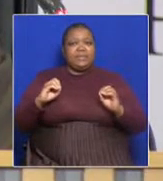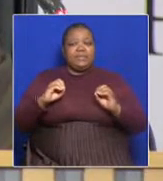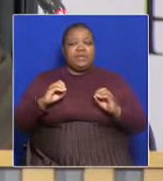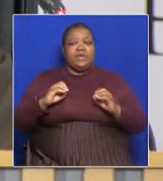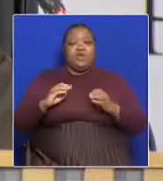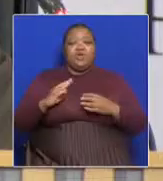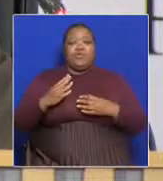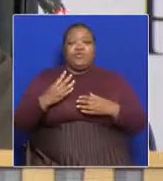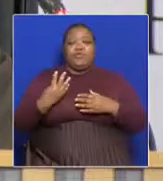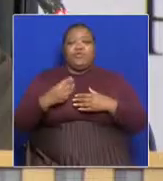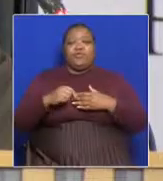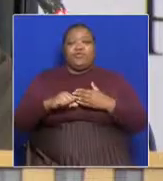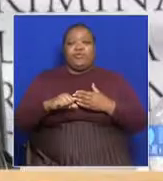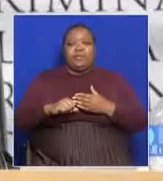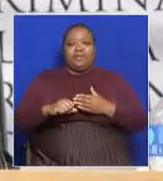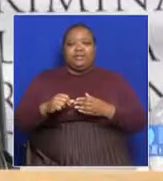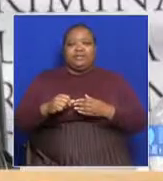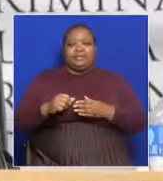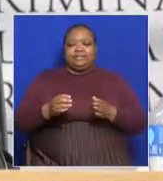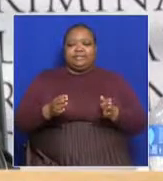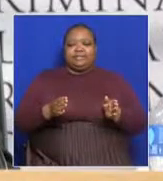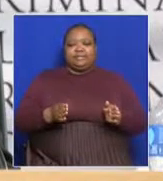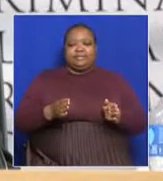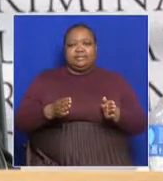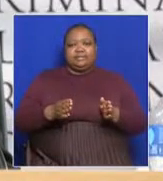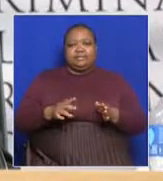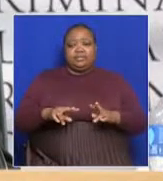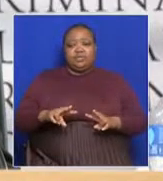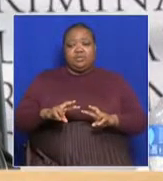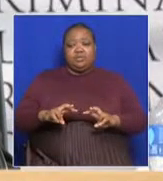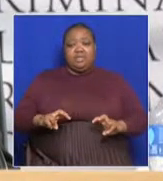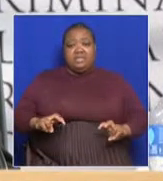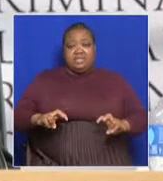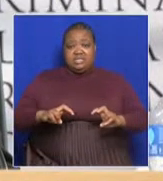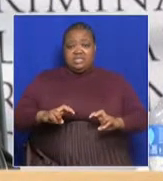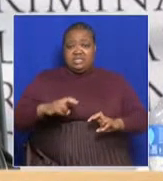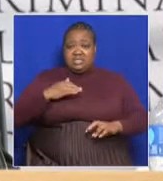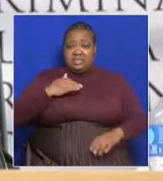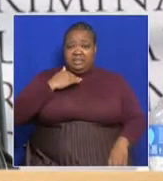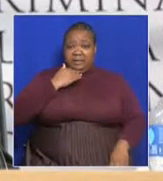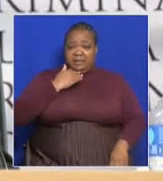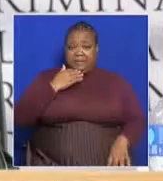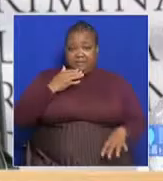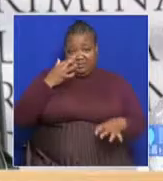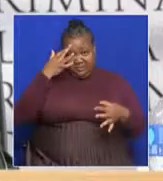reasonable to investigate and conclude on